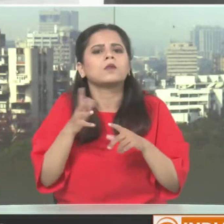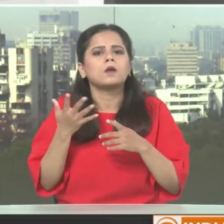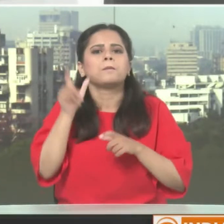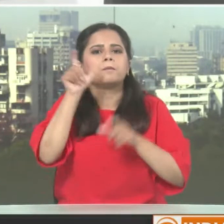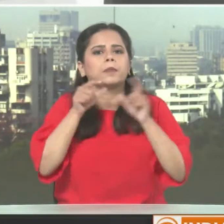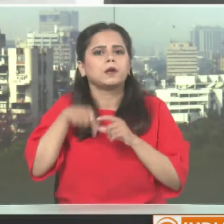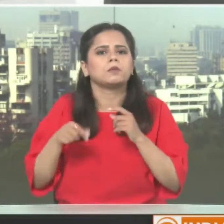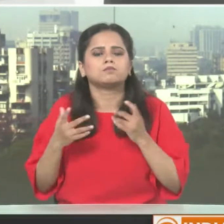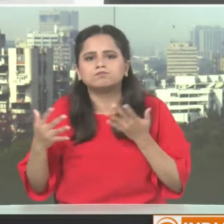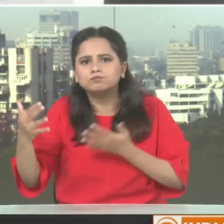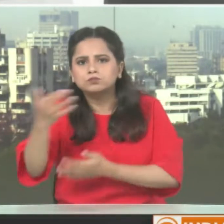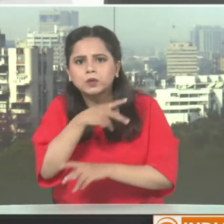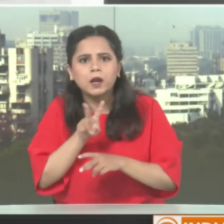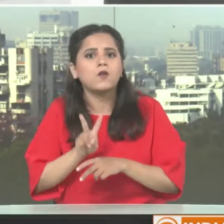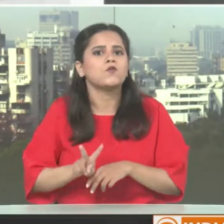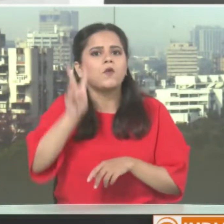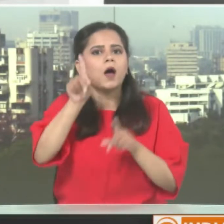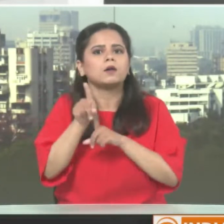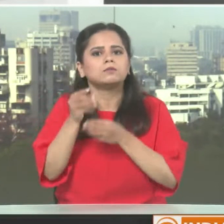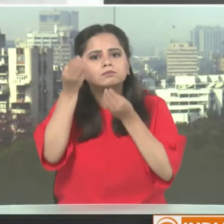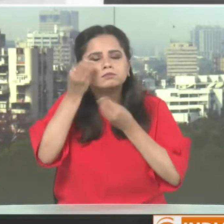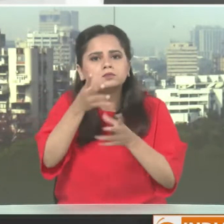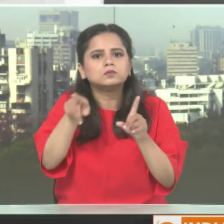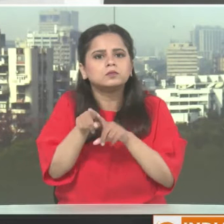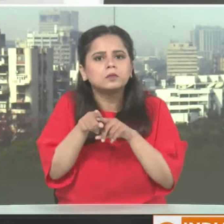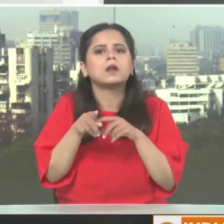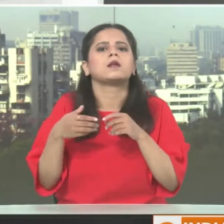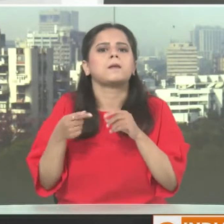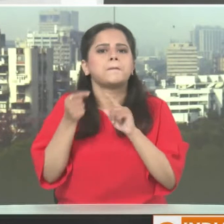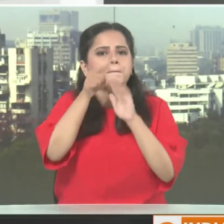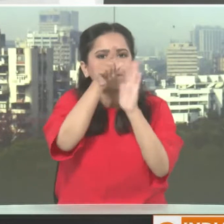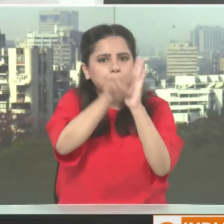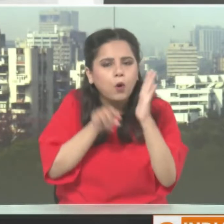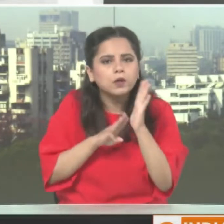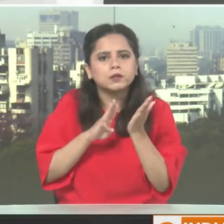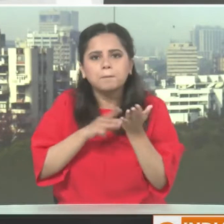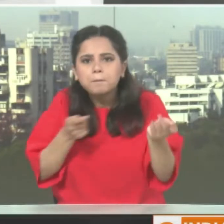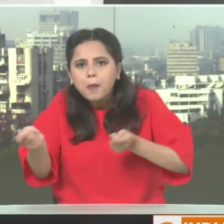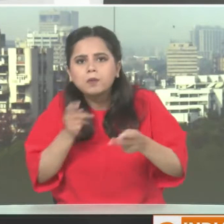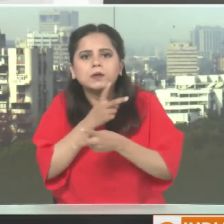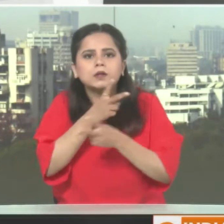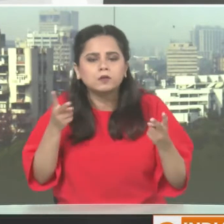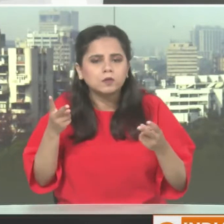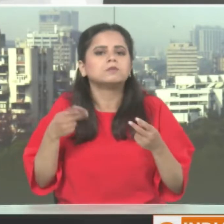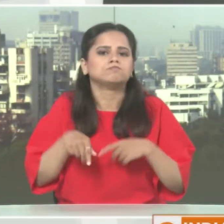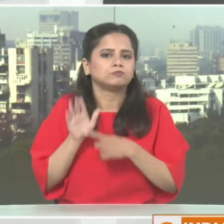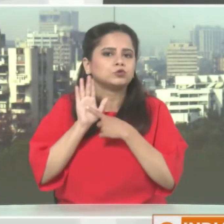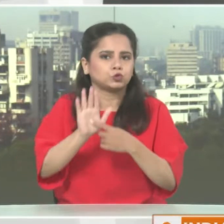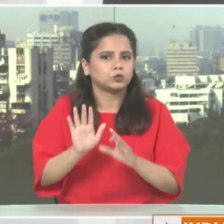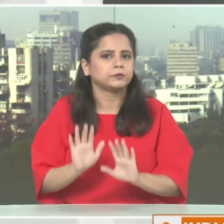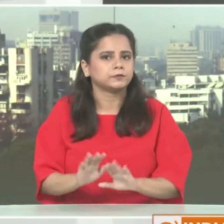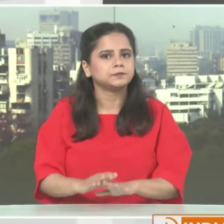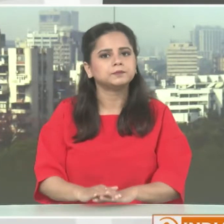exercise serves to provide valuable inputs to guide policy and management.